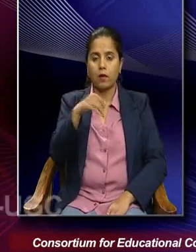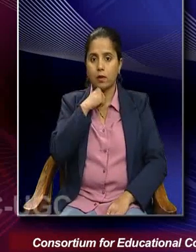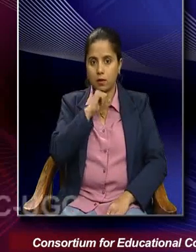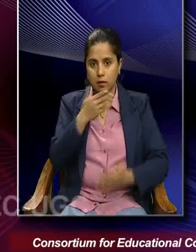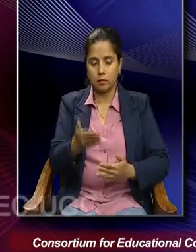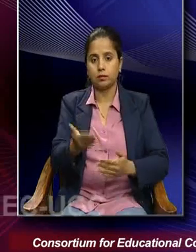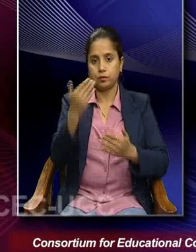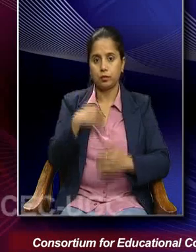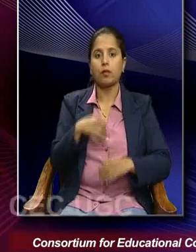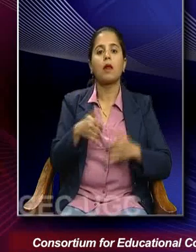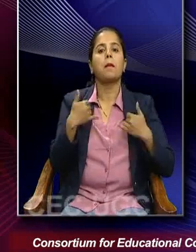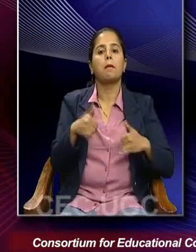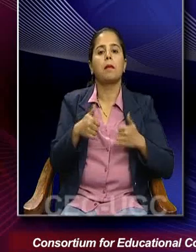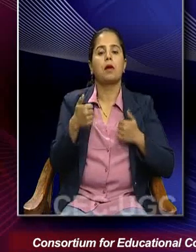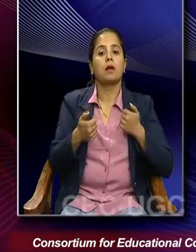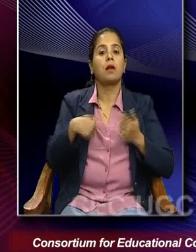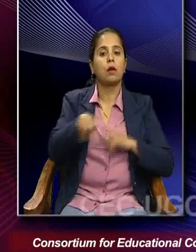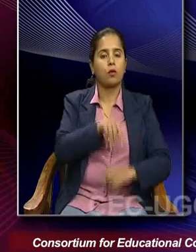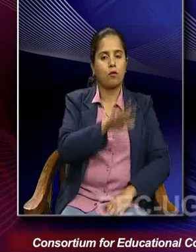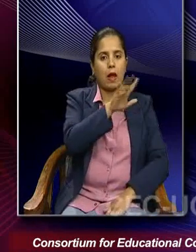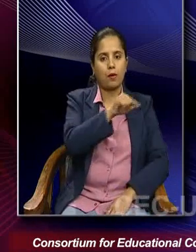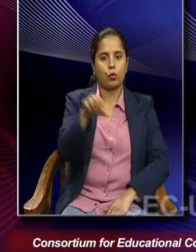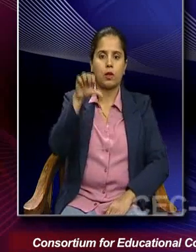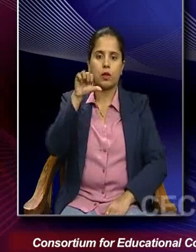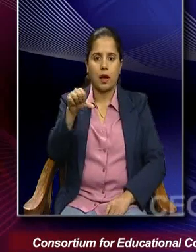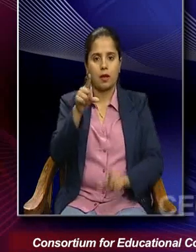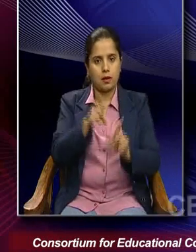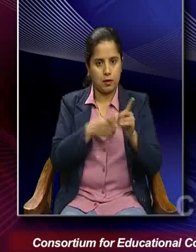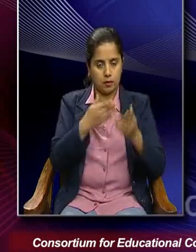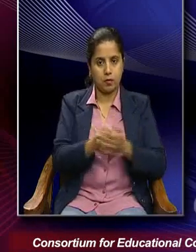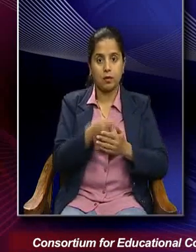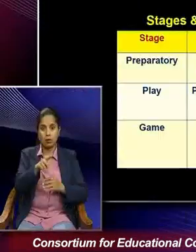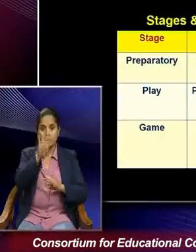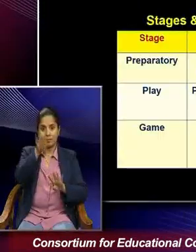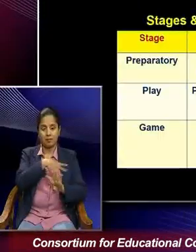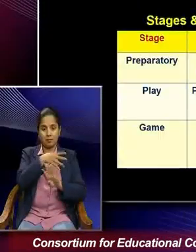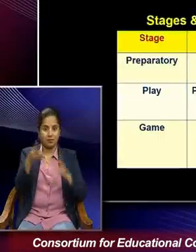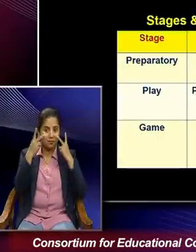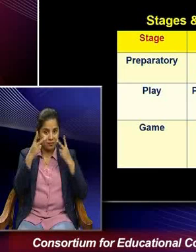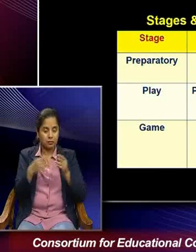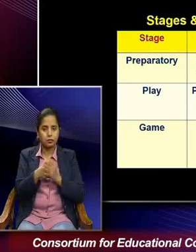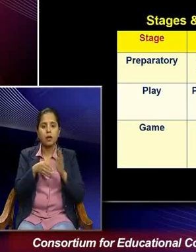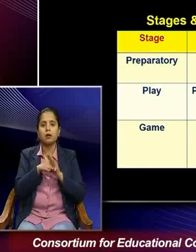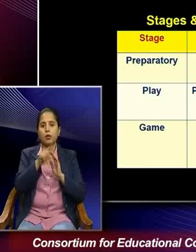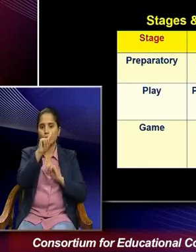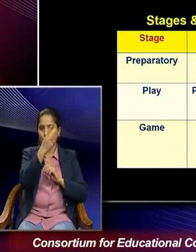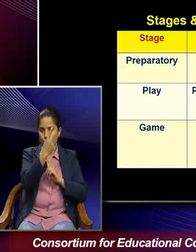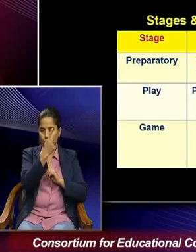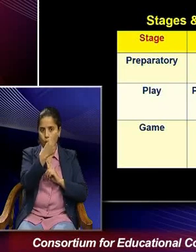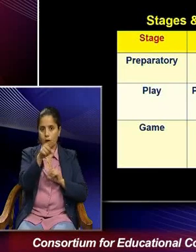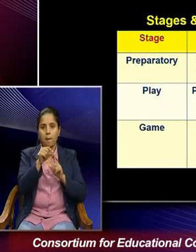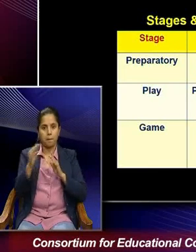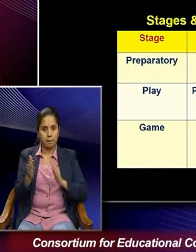identifying others as a role and we want to become like them. So, this is play, games,